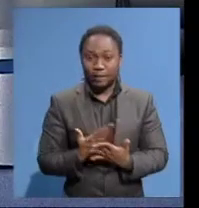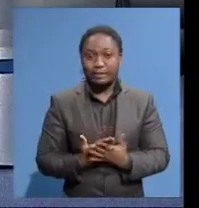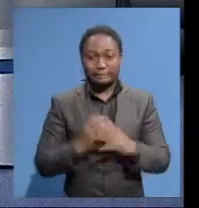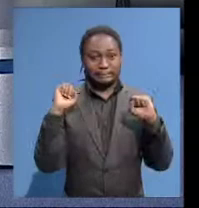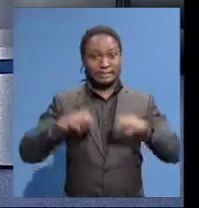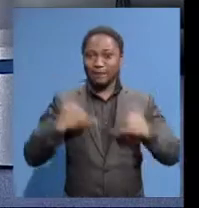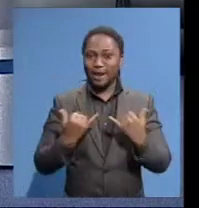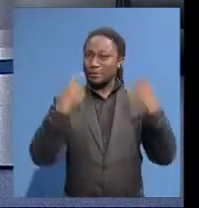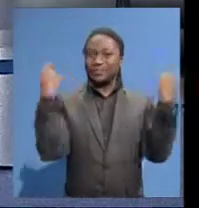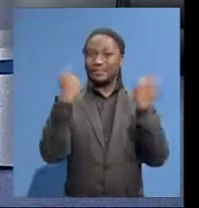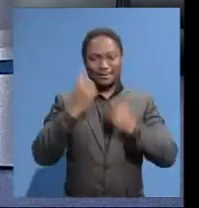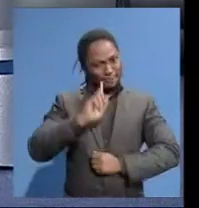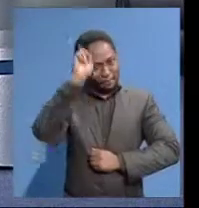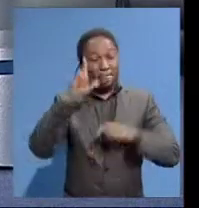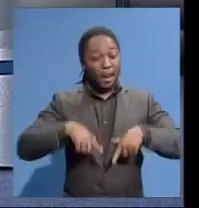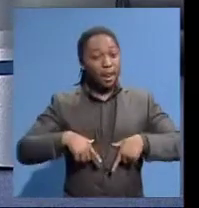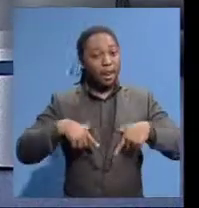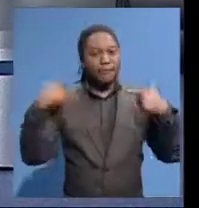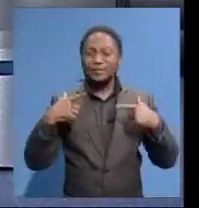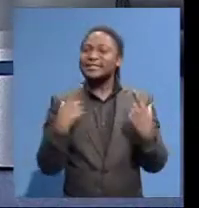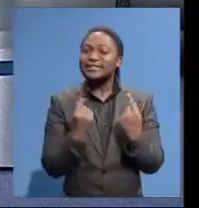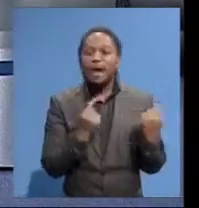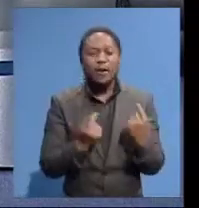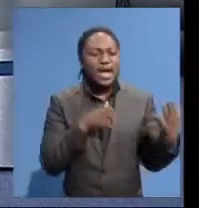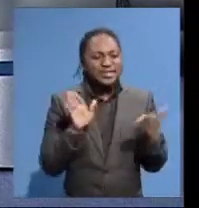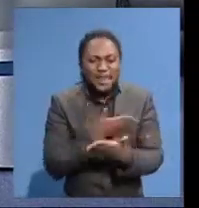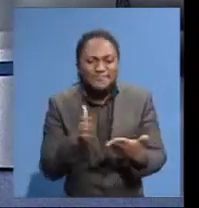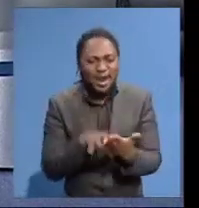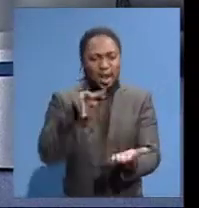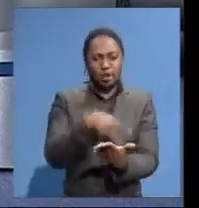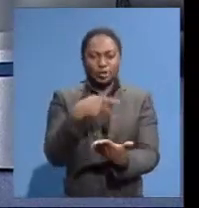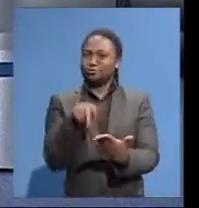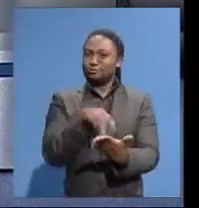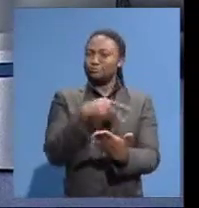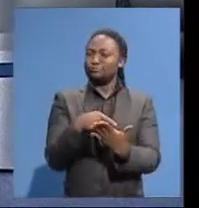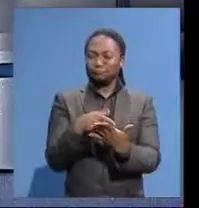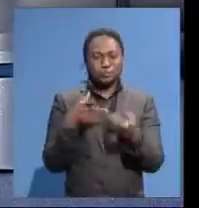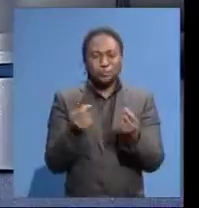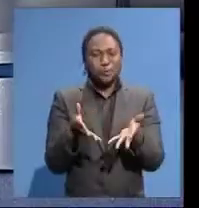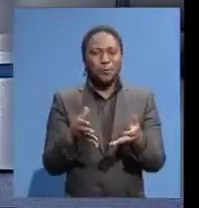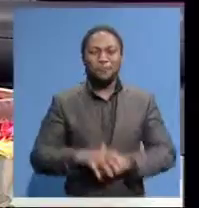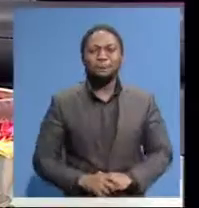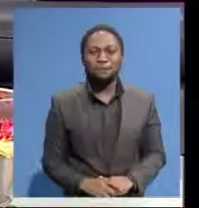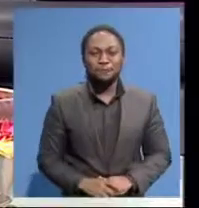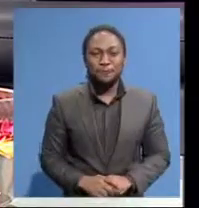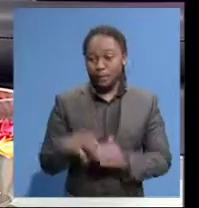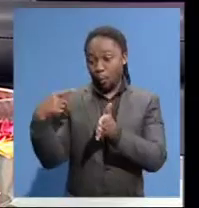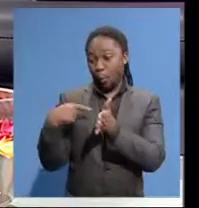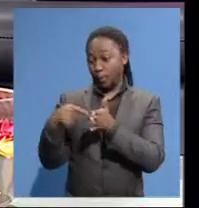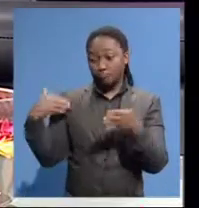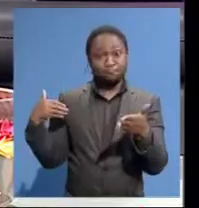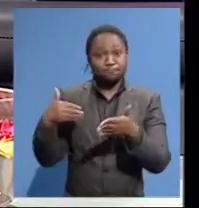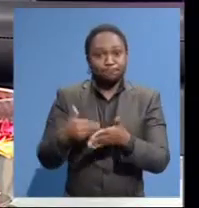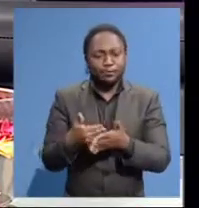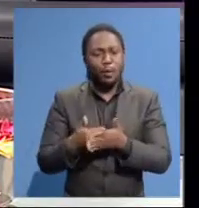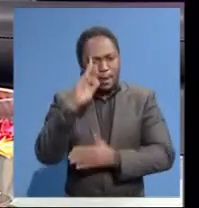doing. Celebrating utata, celebrating in song, celebrating in dance, and that's how we do it. For the whole week, we've been